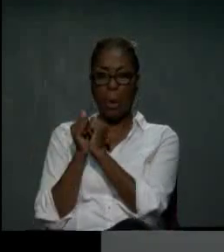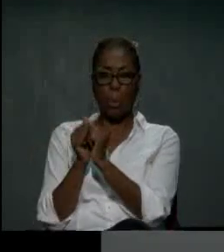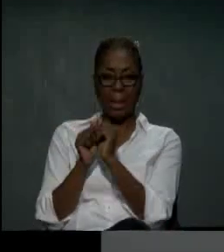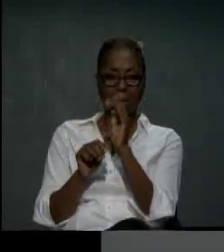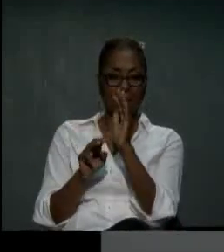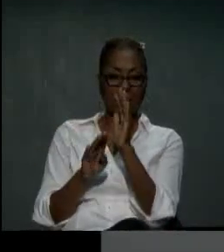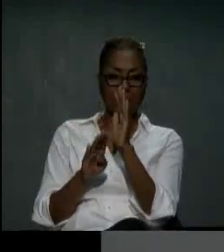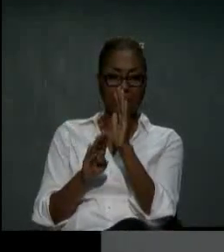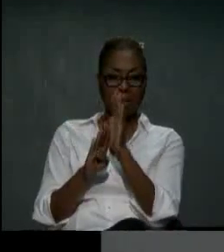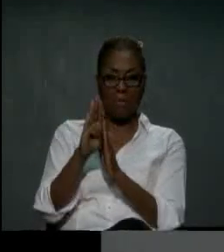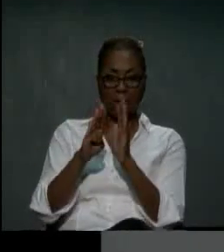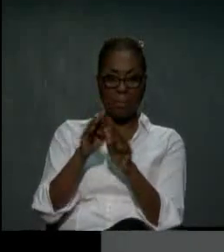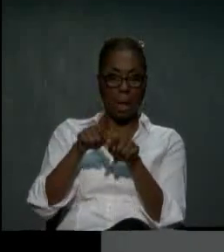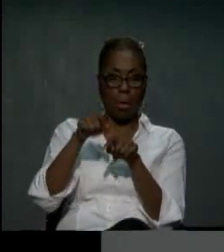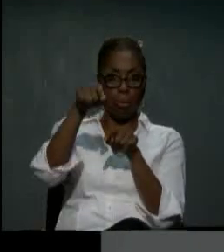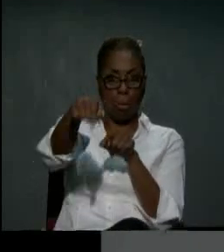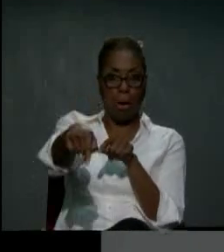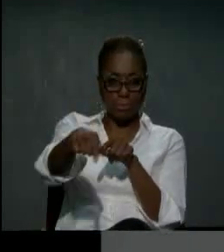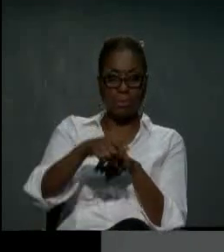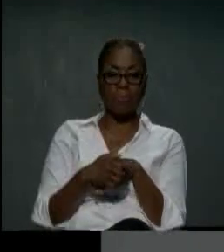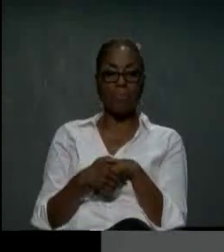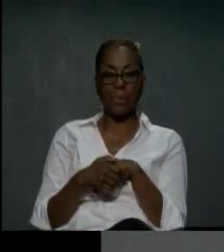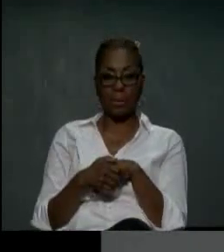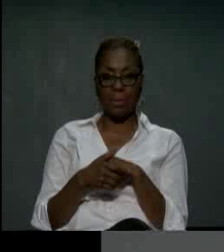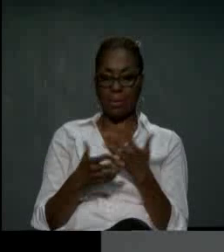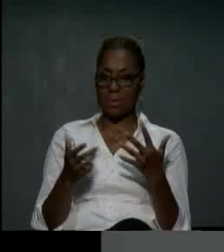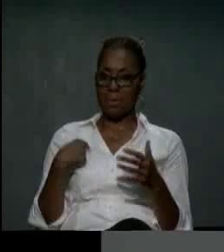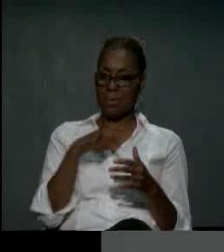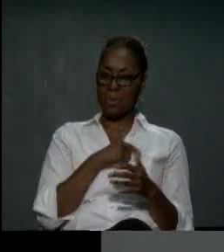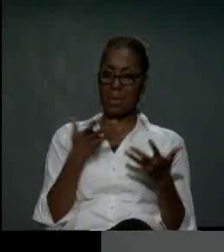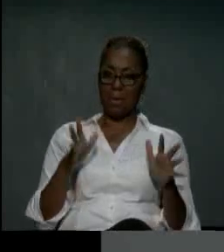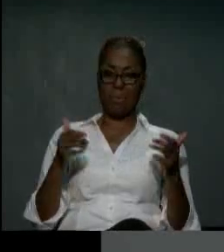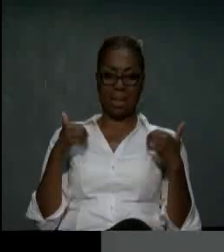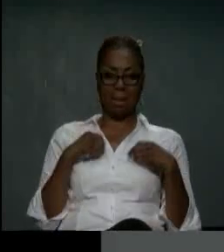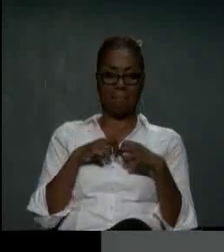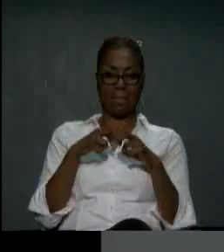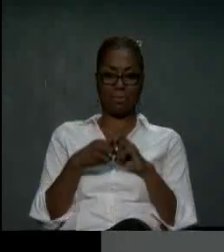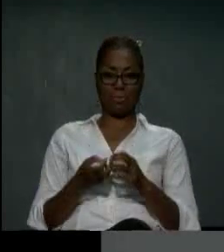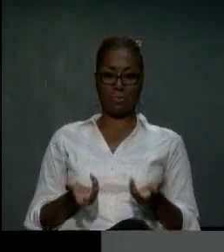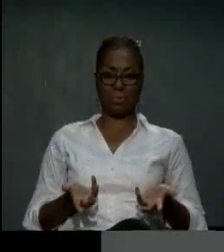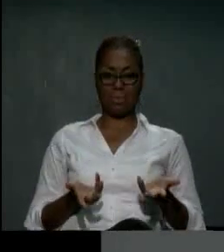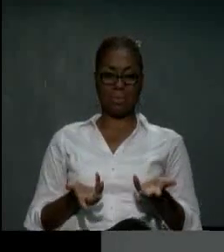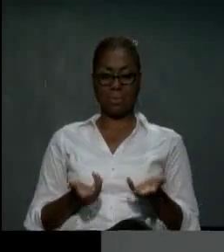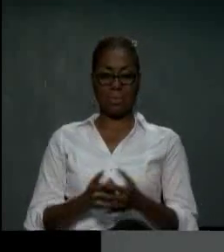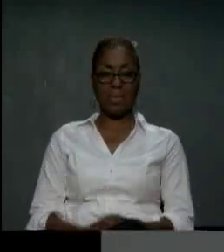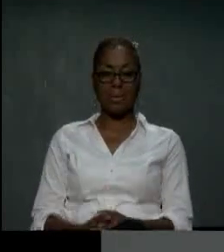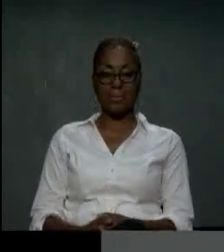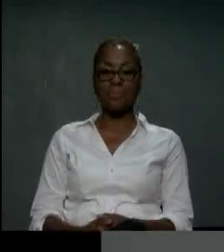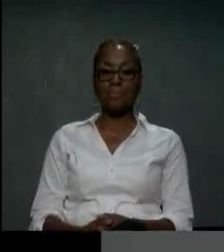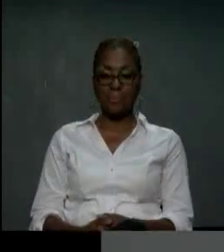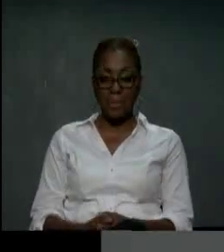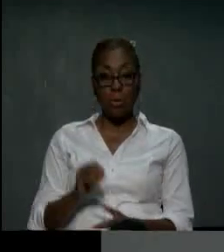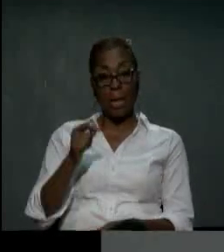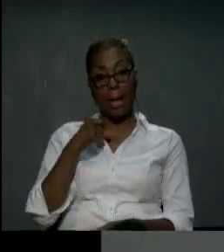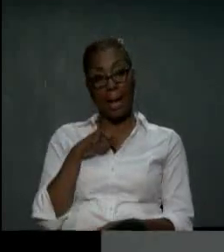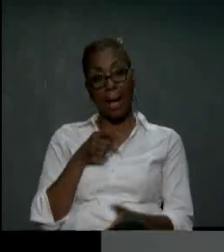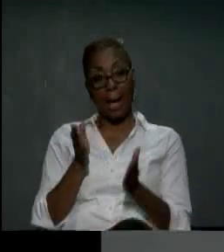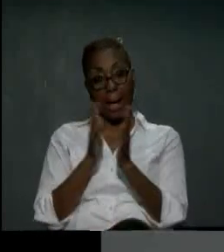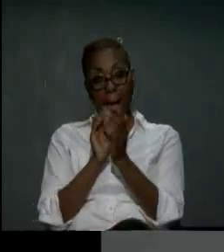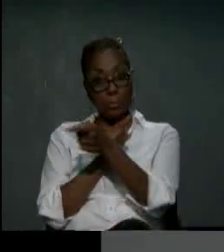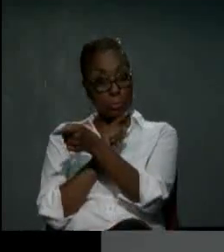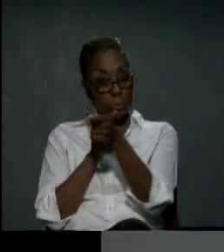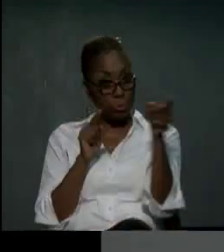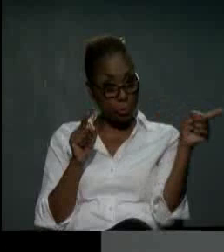development across where we already have issues. I ask this body